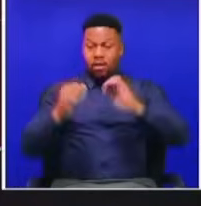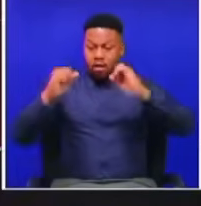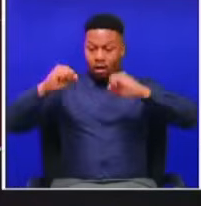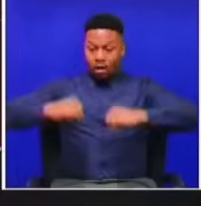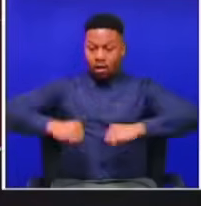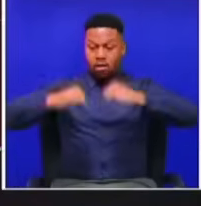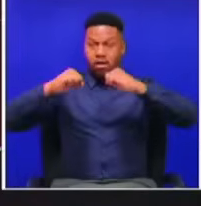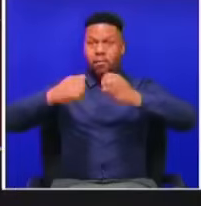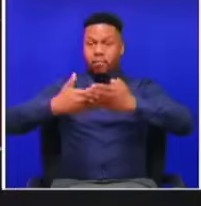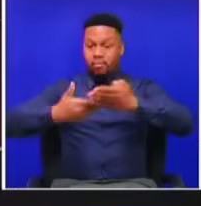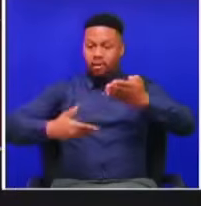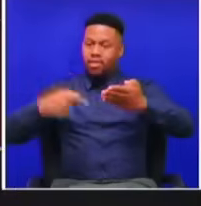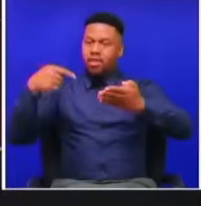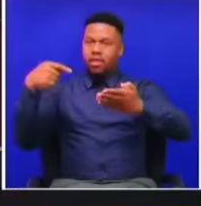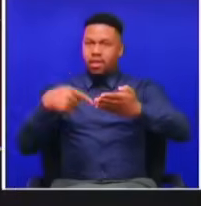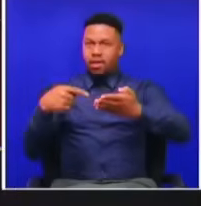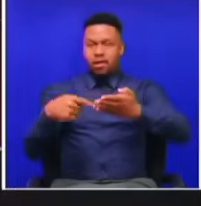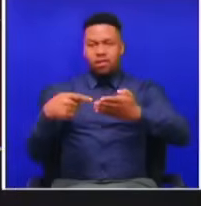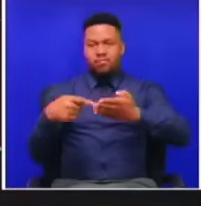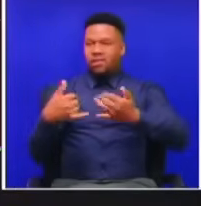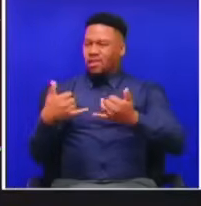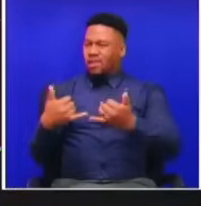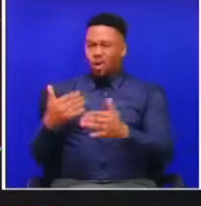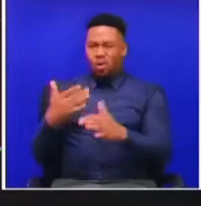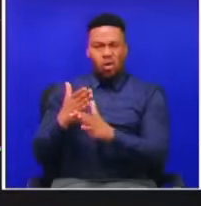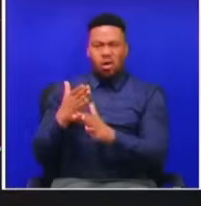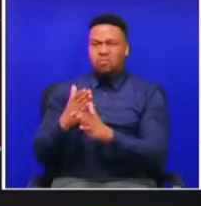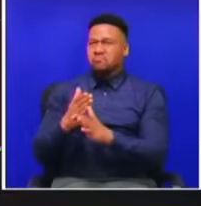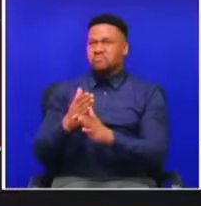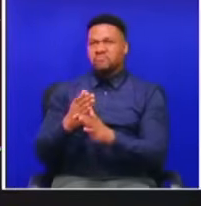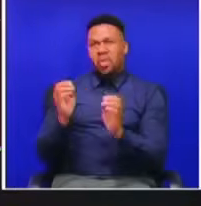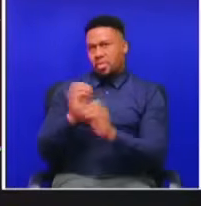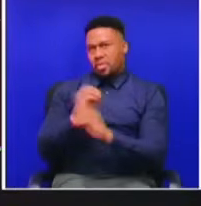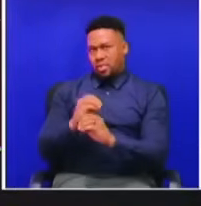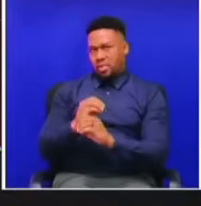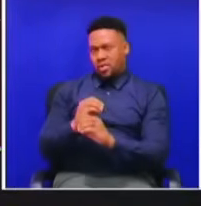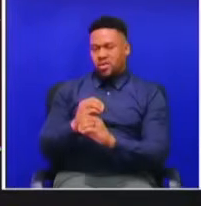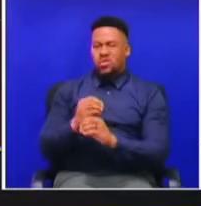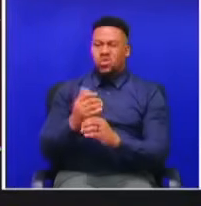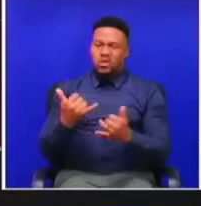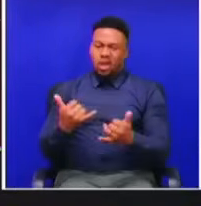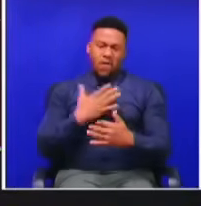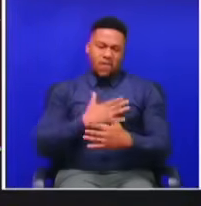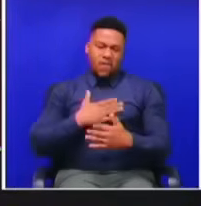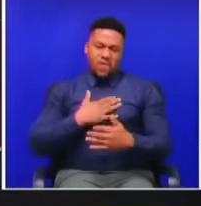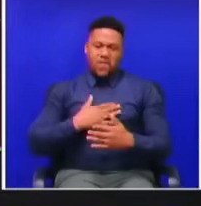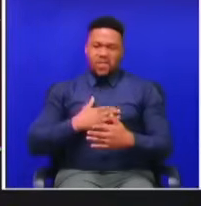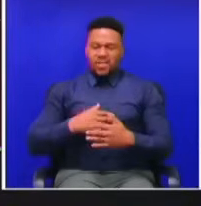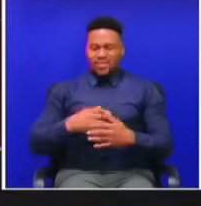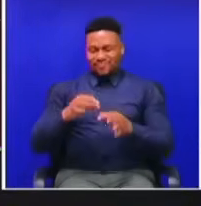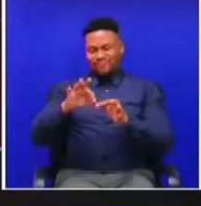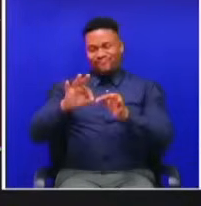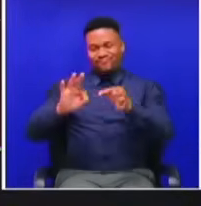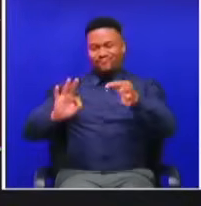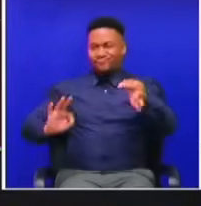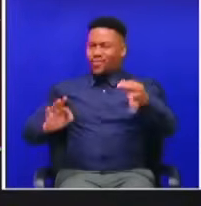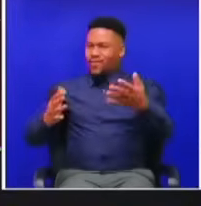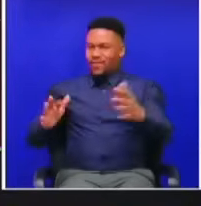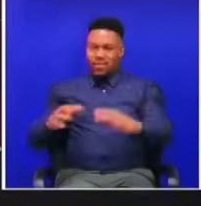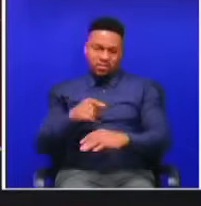agreement is to be terminated. It is said that since the termination of cash pay points and